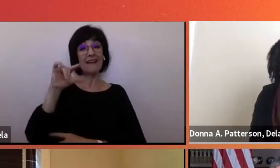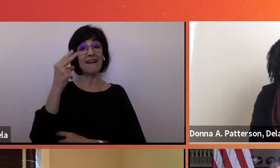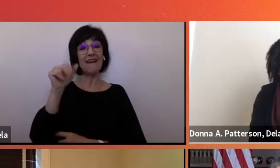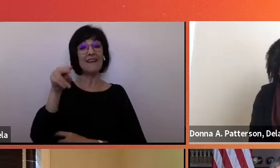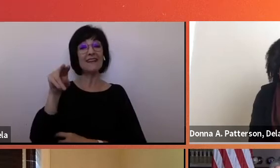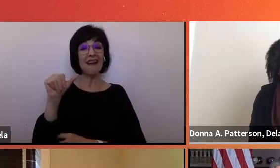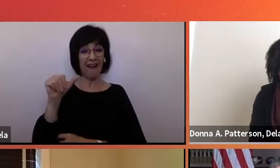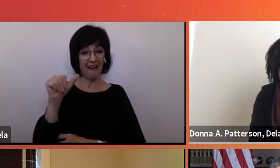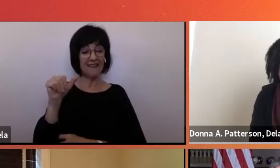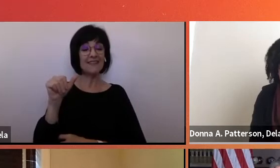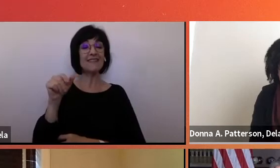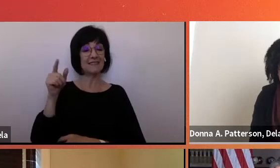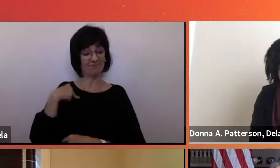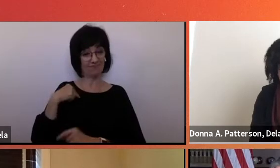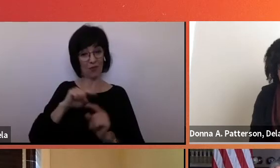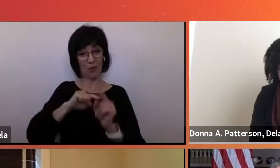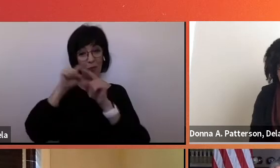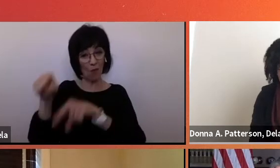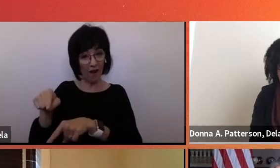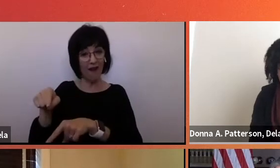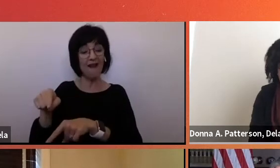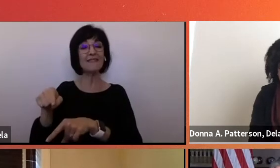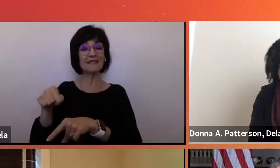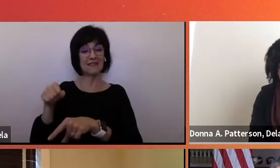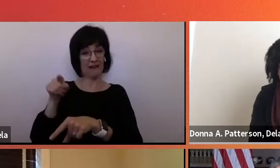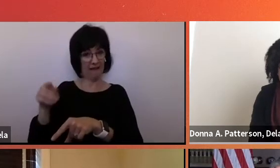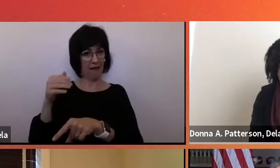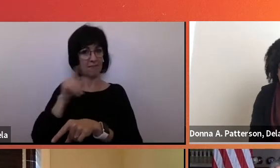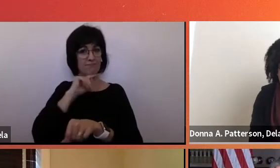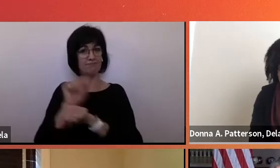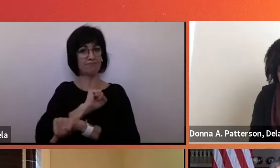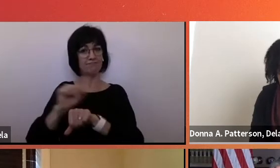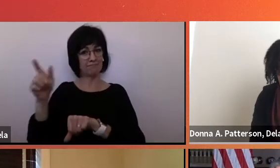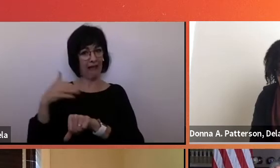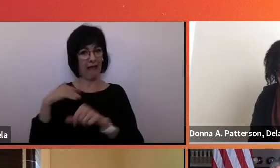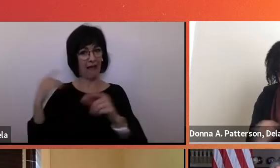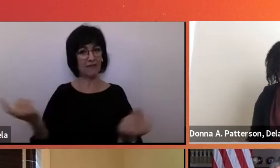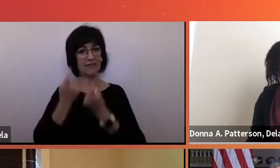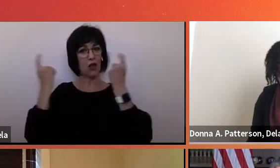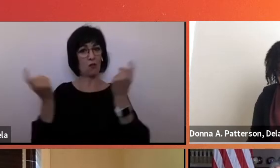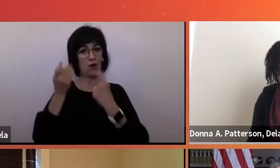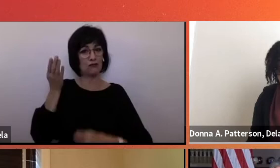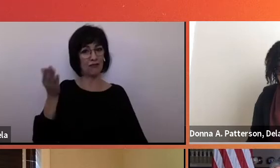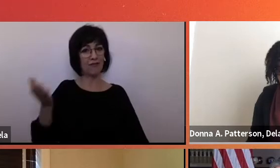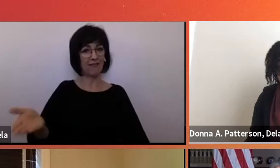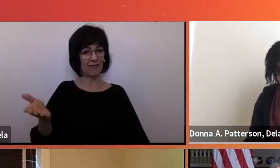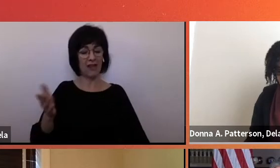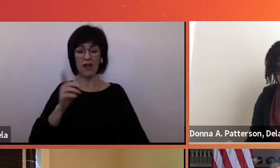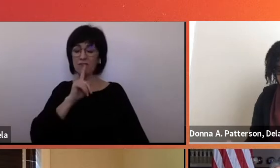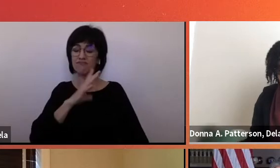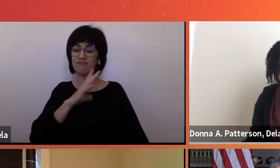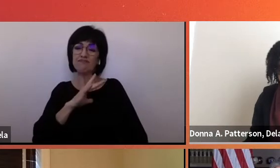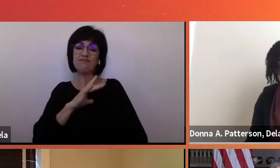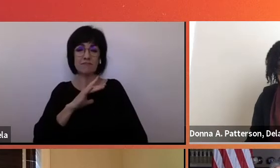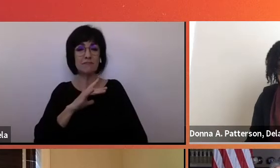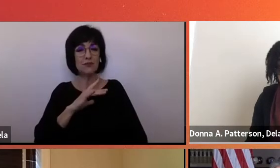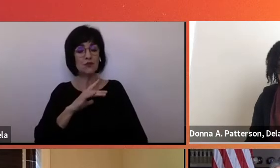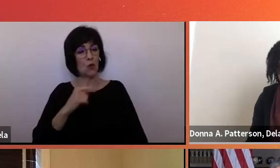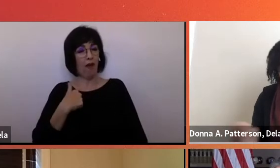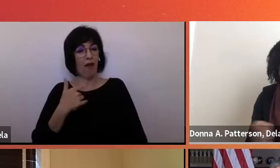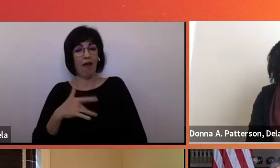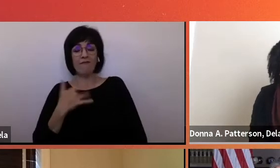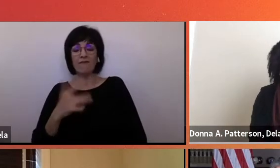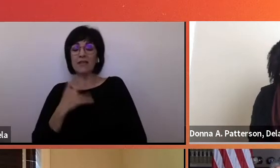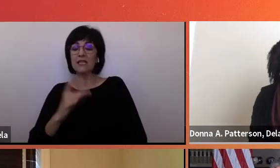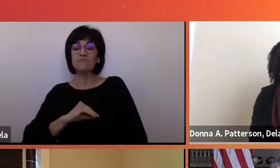when Juneteenth was held and they actually had a celebration. So again, I think it's very gratifying to see the